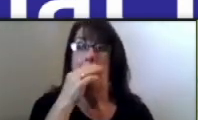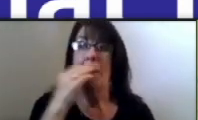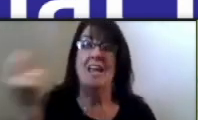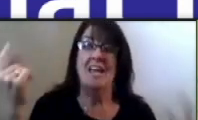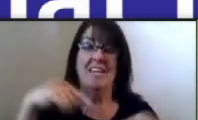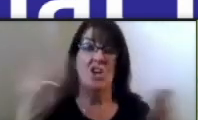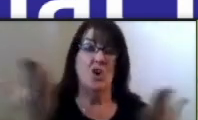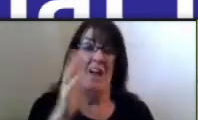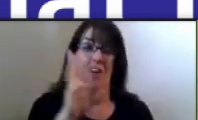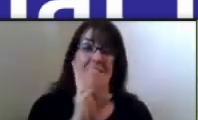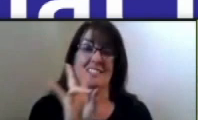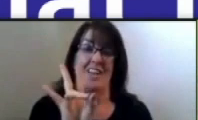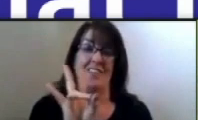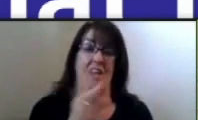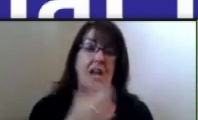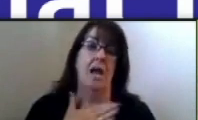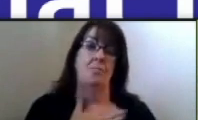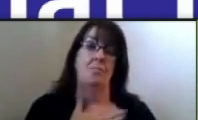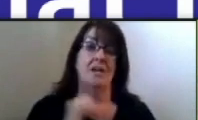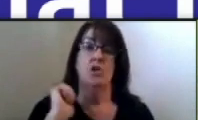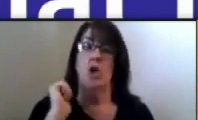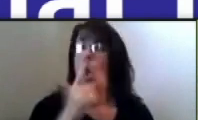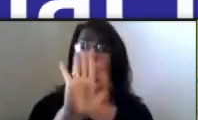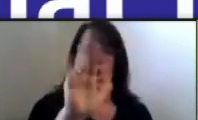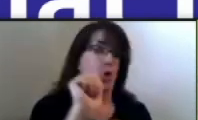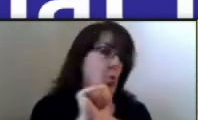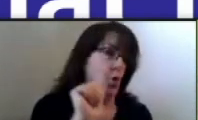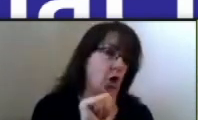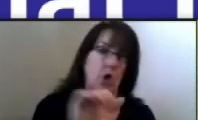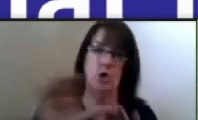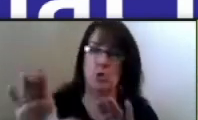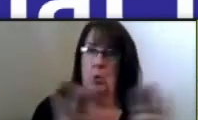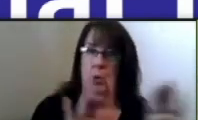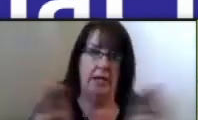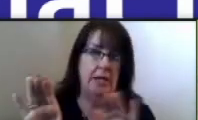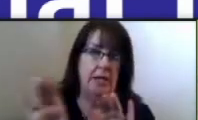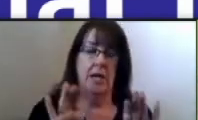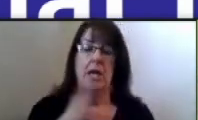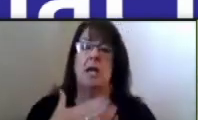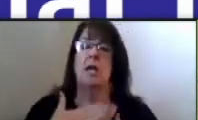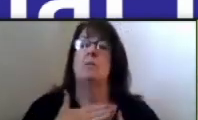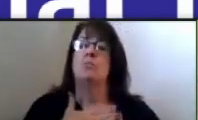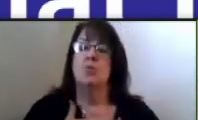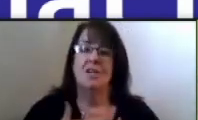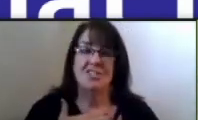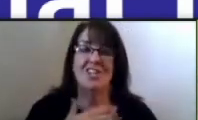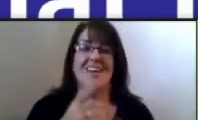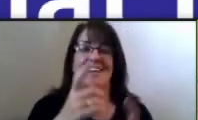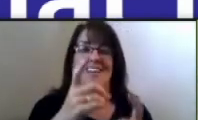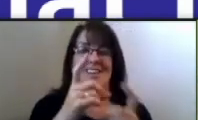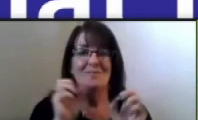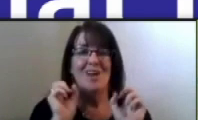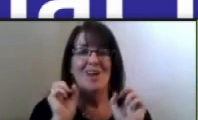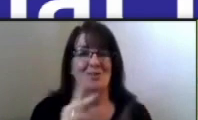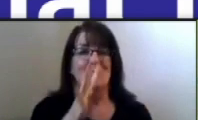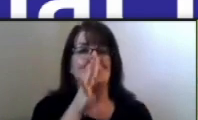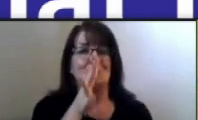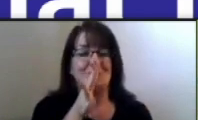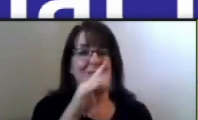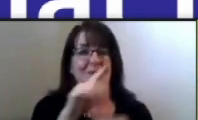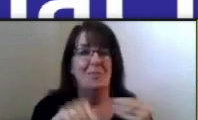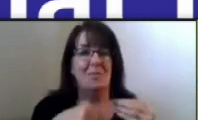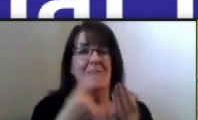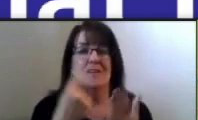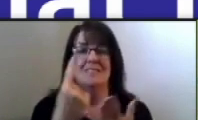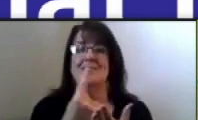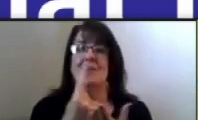7. So I appreciate all the work that you guys have been doing. And I also appreciate you guys giving me this opportunity to speak about something that sits